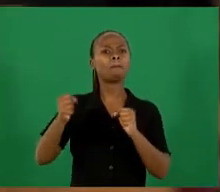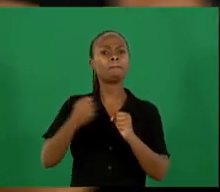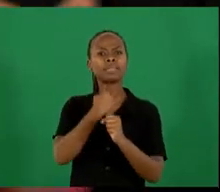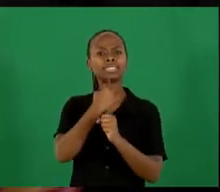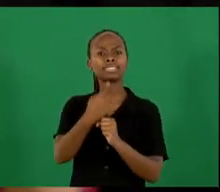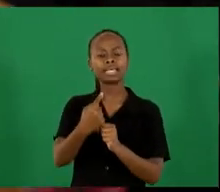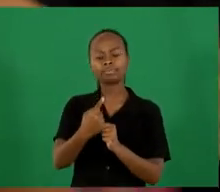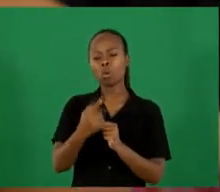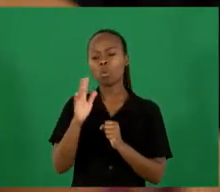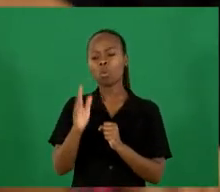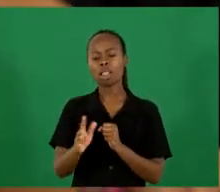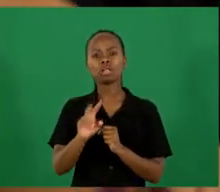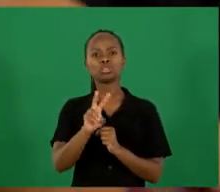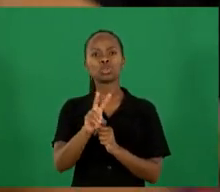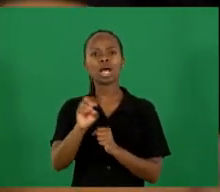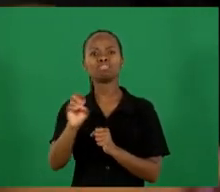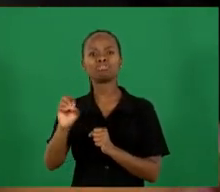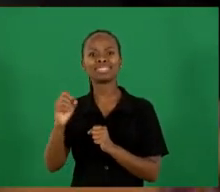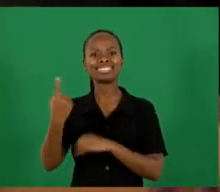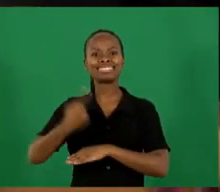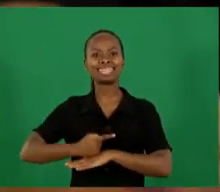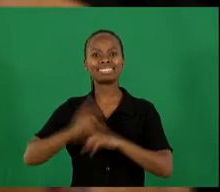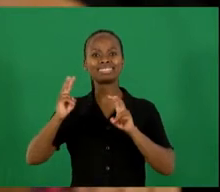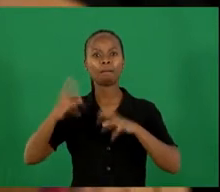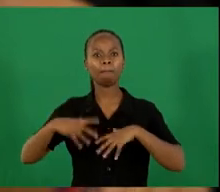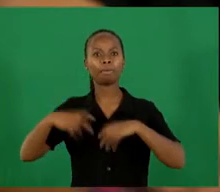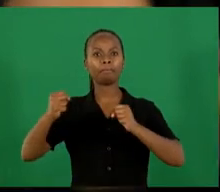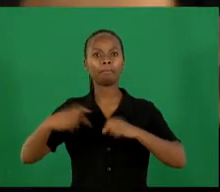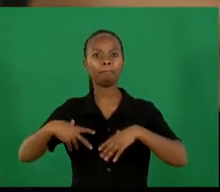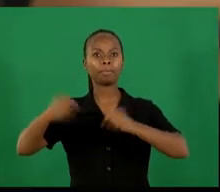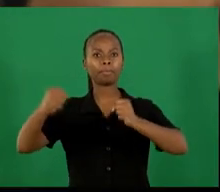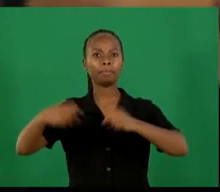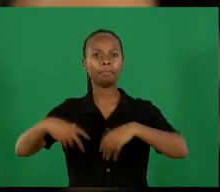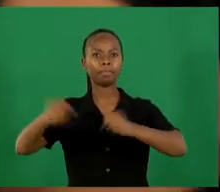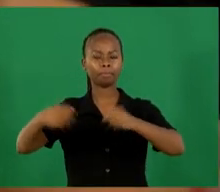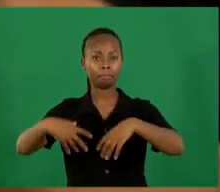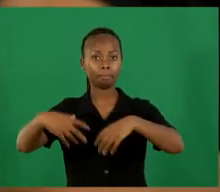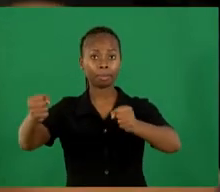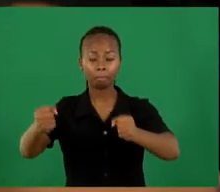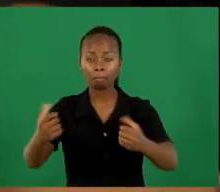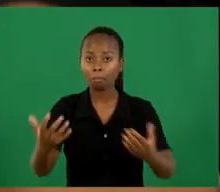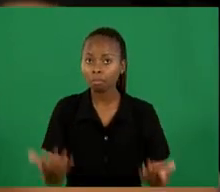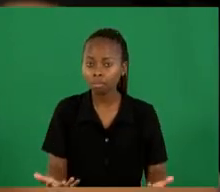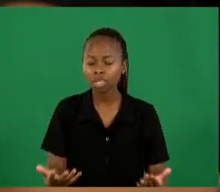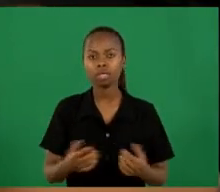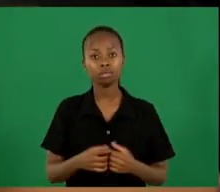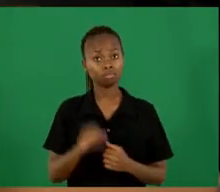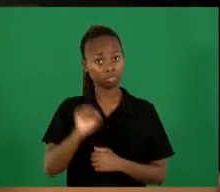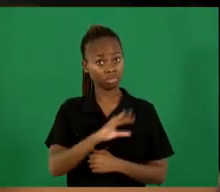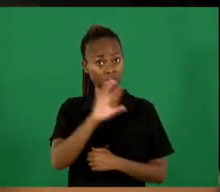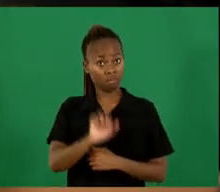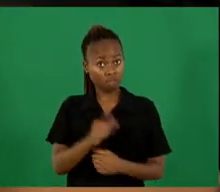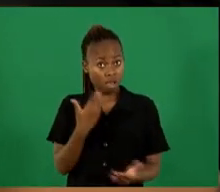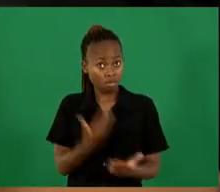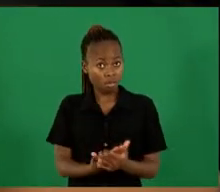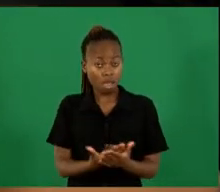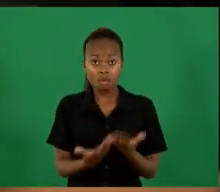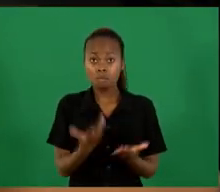days this year, what are the chances that that South Africa could experience an economic recession this year?